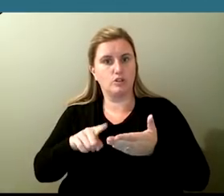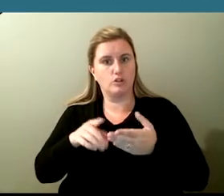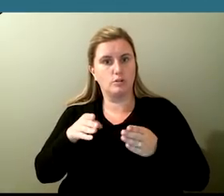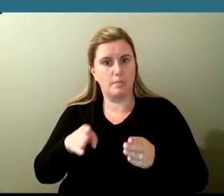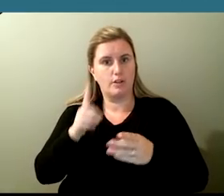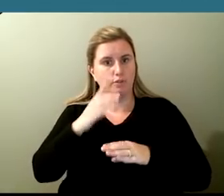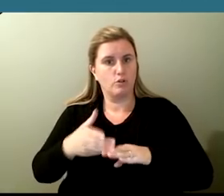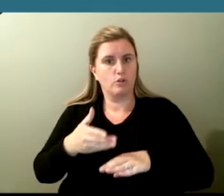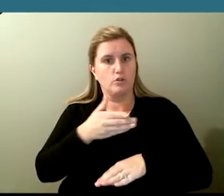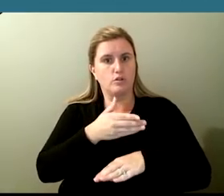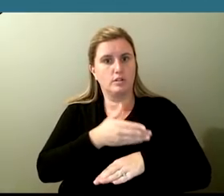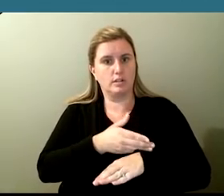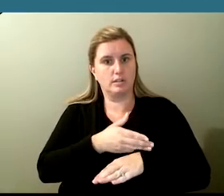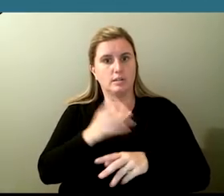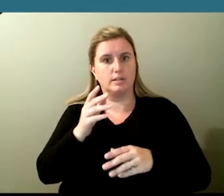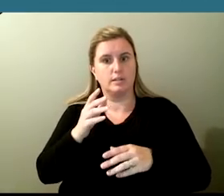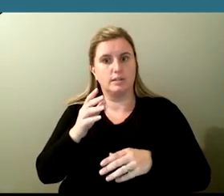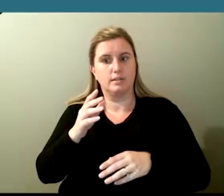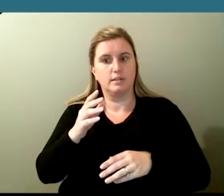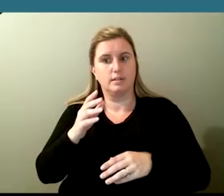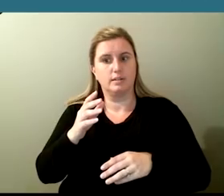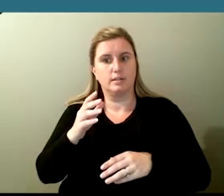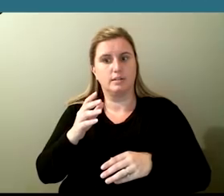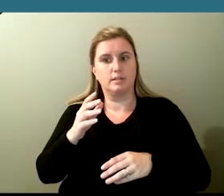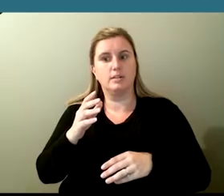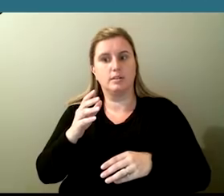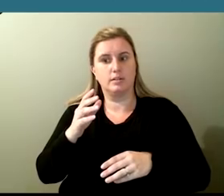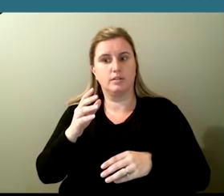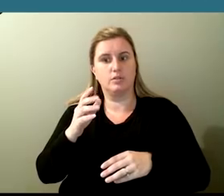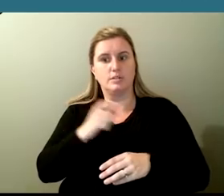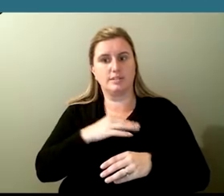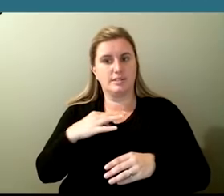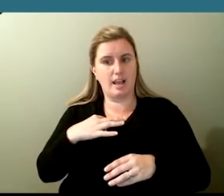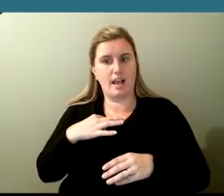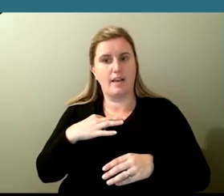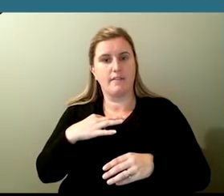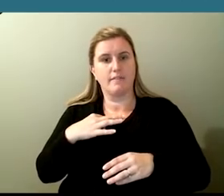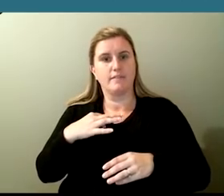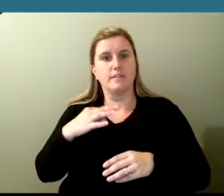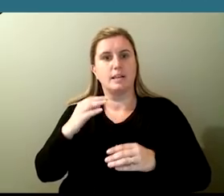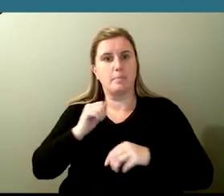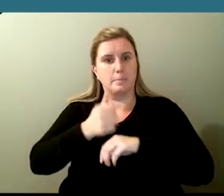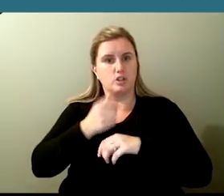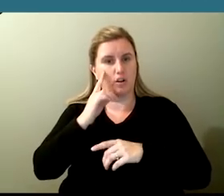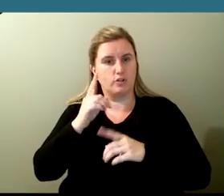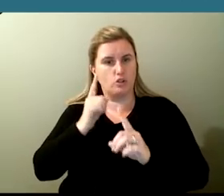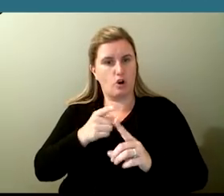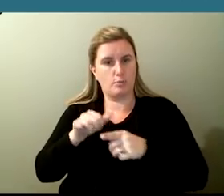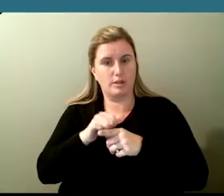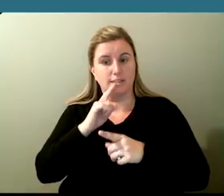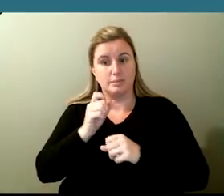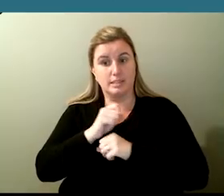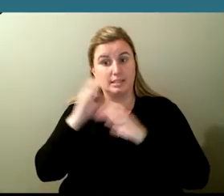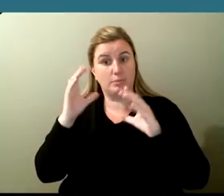for increasing teacher and support staff implementation of targeted practices. It has been